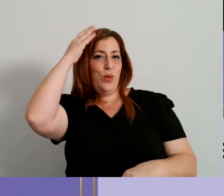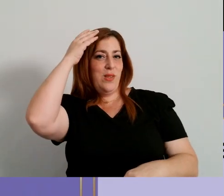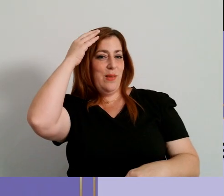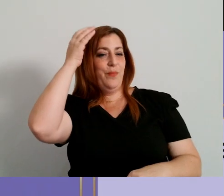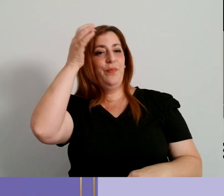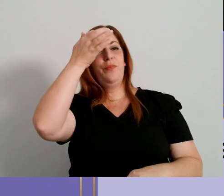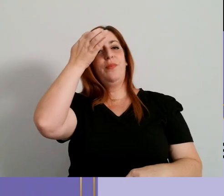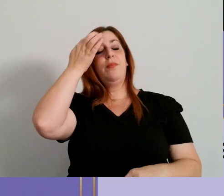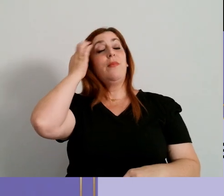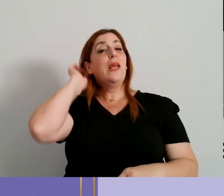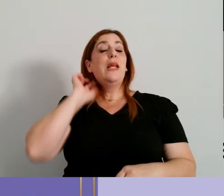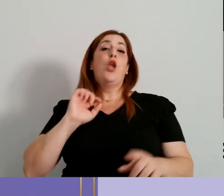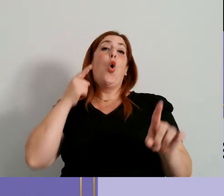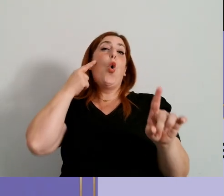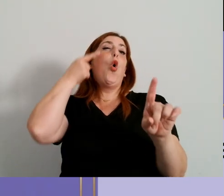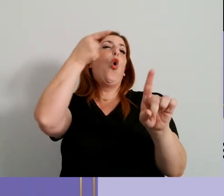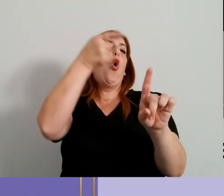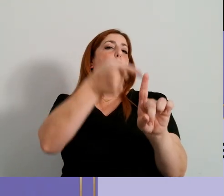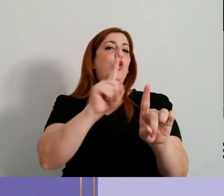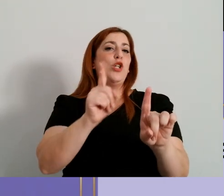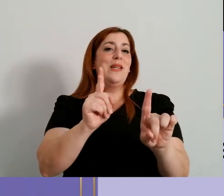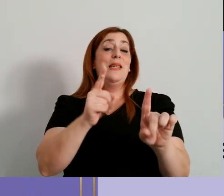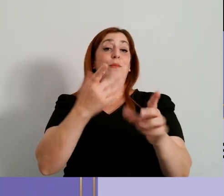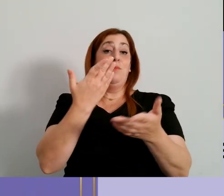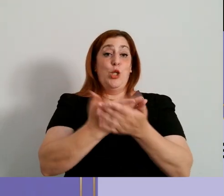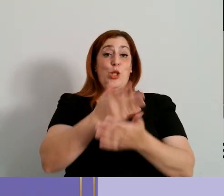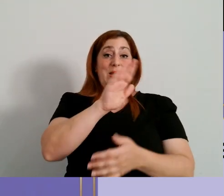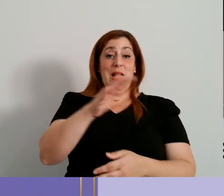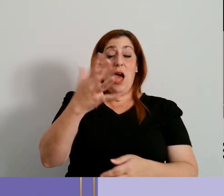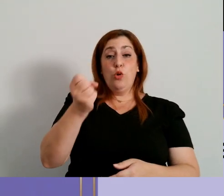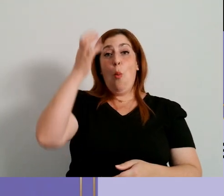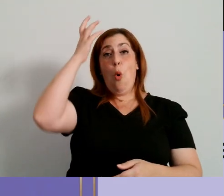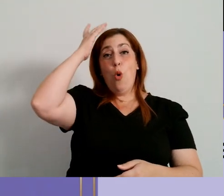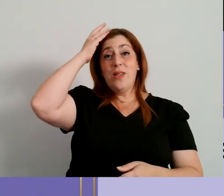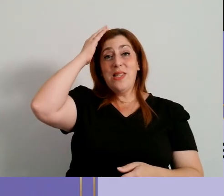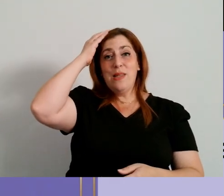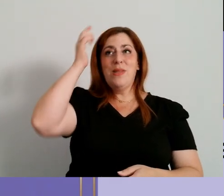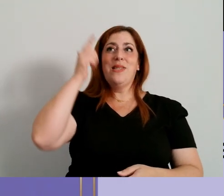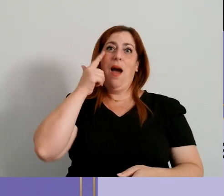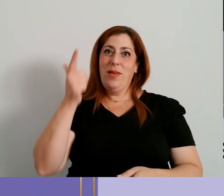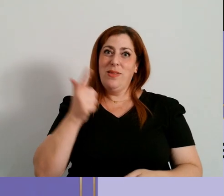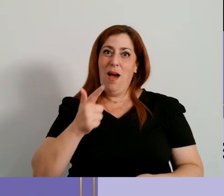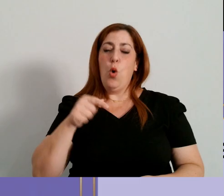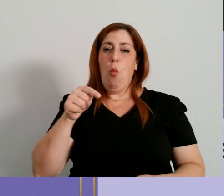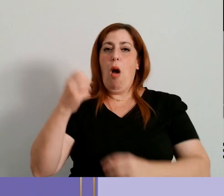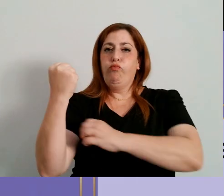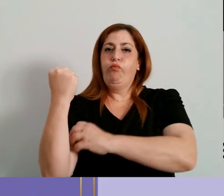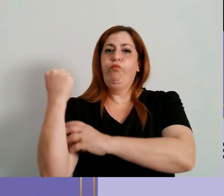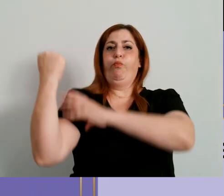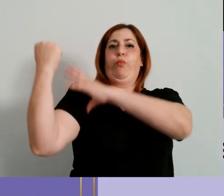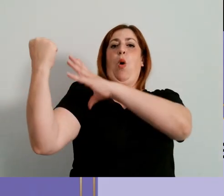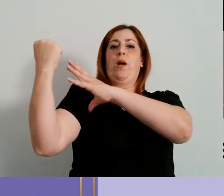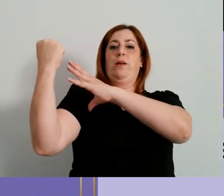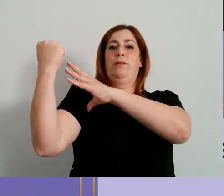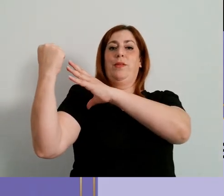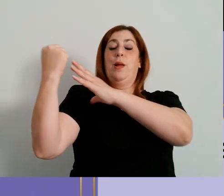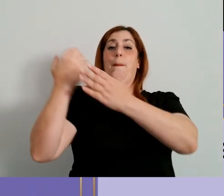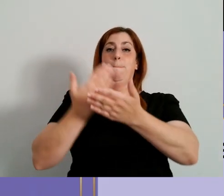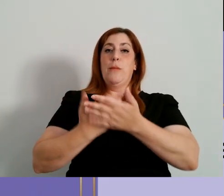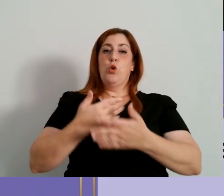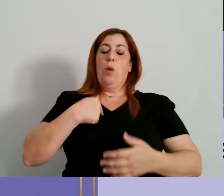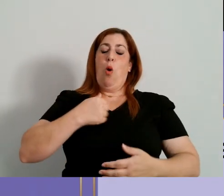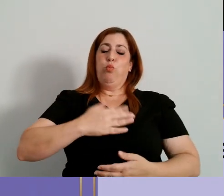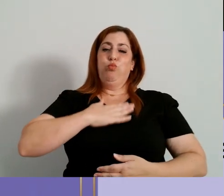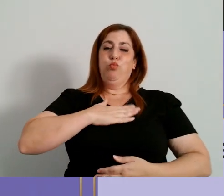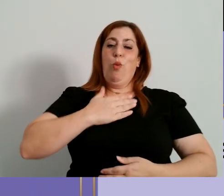The main goal of the project, though, was elevating the voices of autistic youth, providing with the tools, knowledge, and confidence to self-advocate for